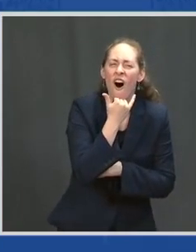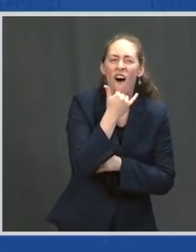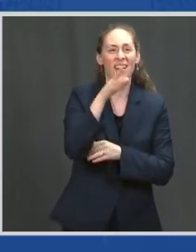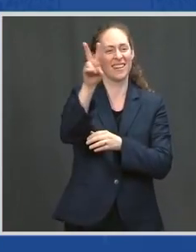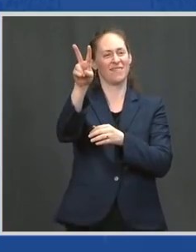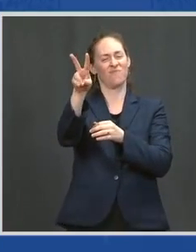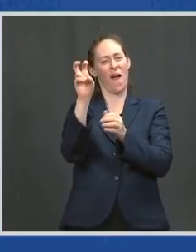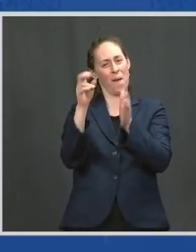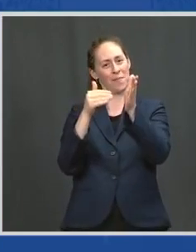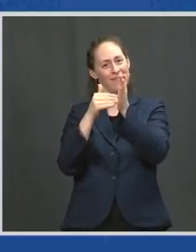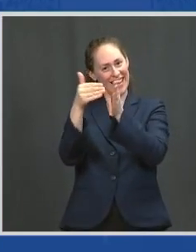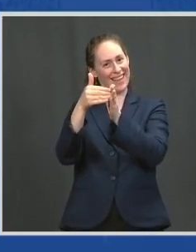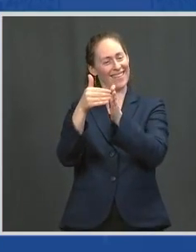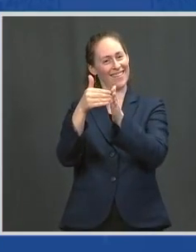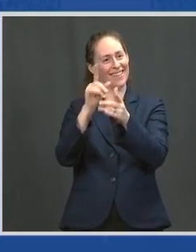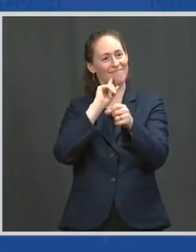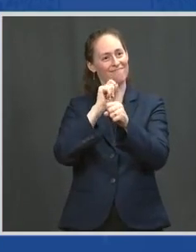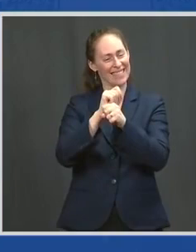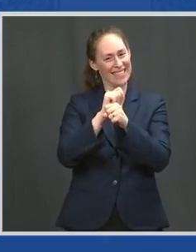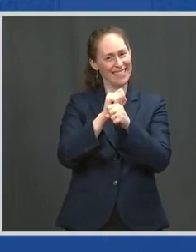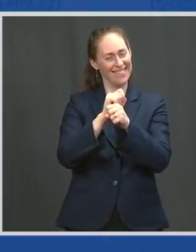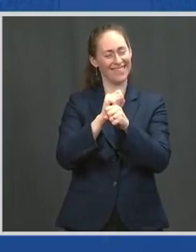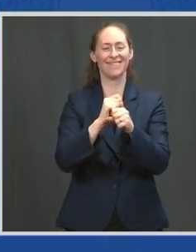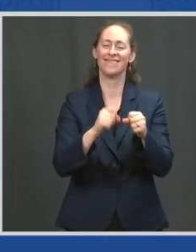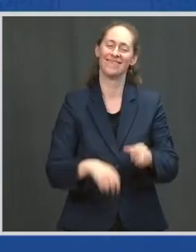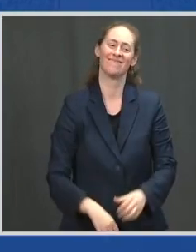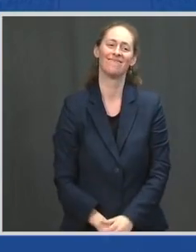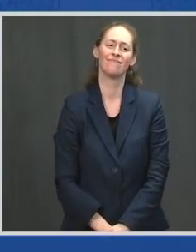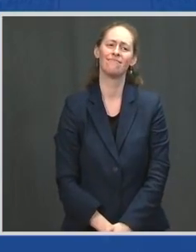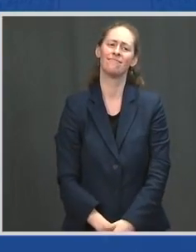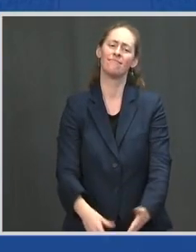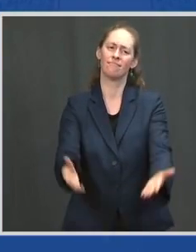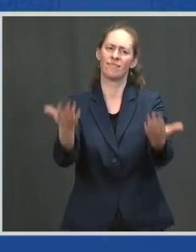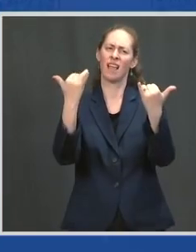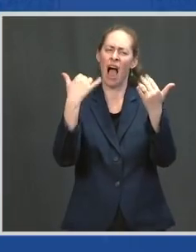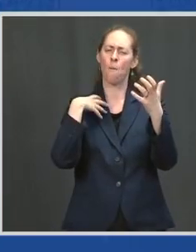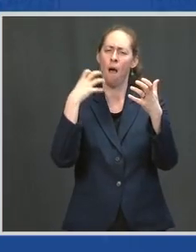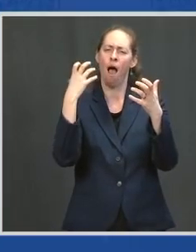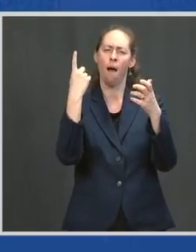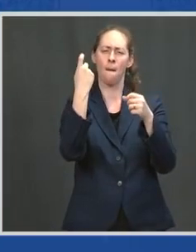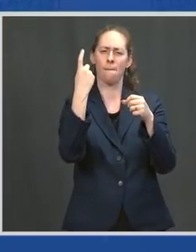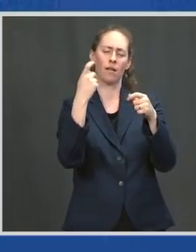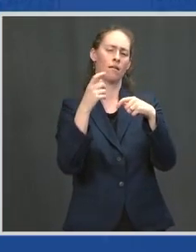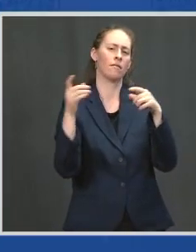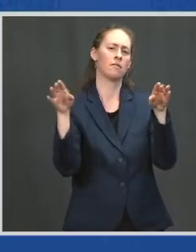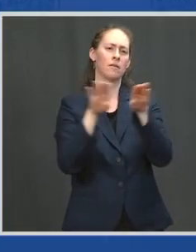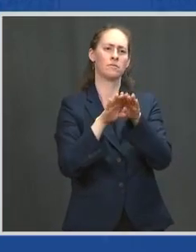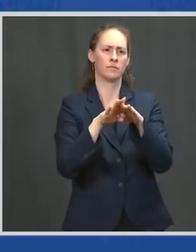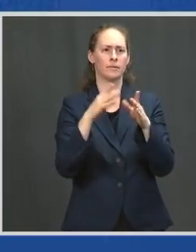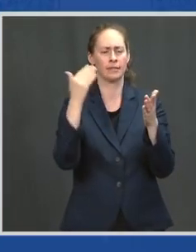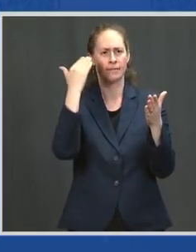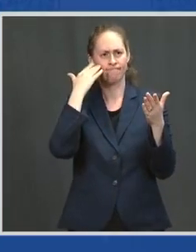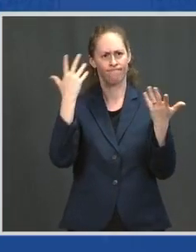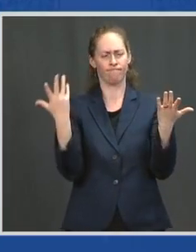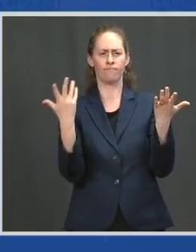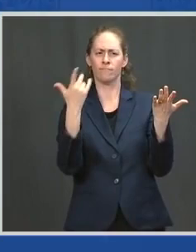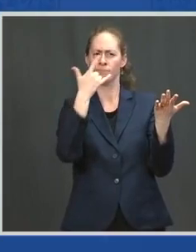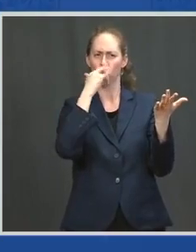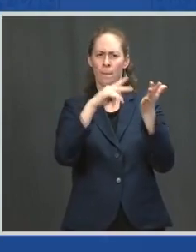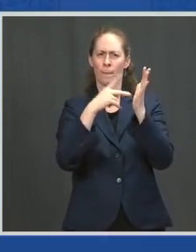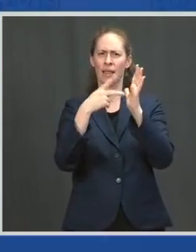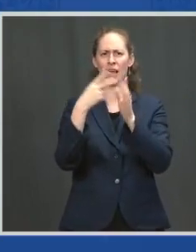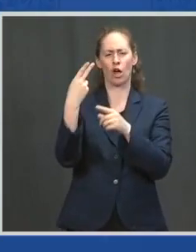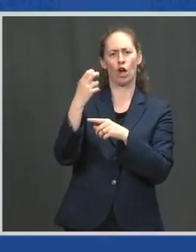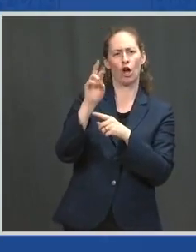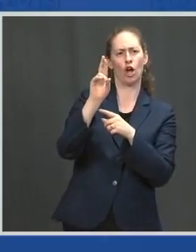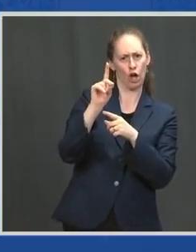I think you'll see, and there's a debate, you know, and I'll end with this. There's a debate into what constitutes herd immunity. Is it 70% of the